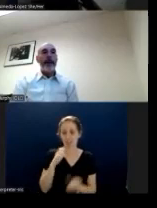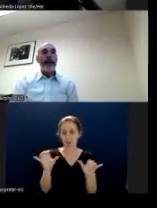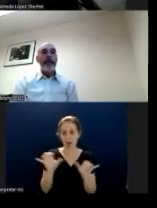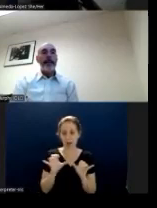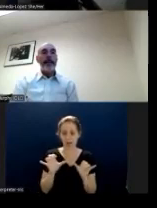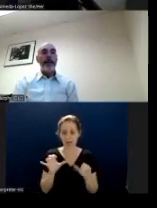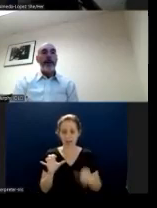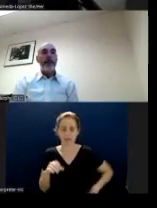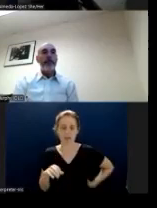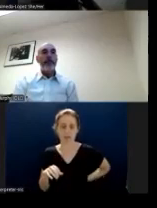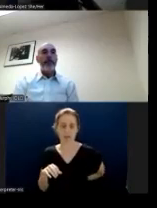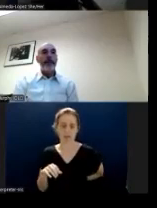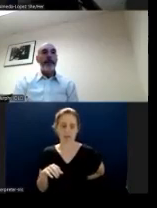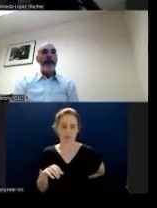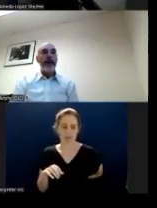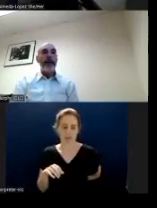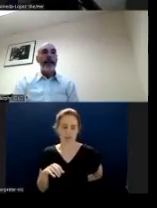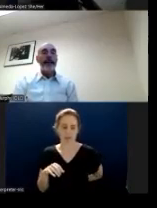And